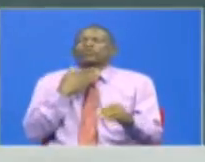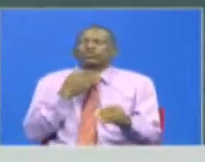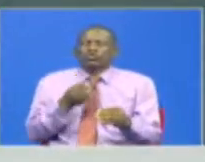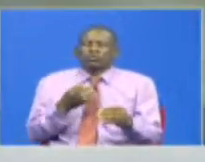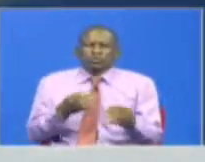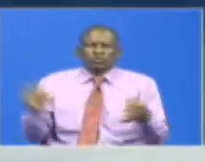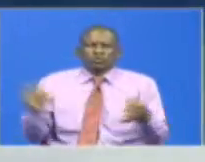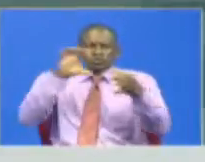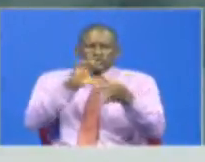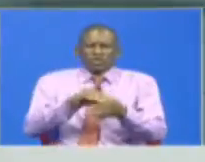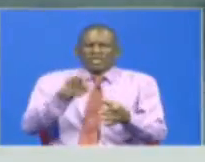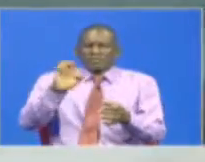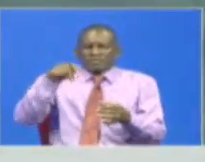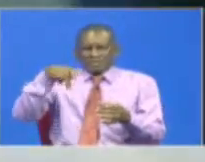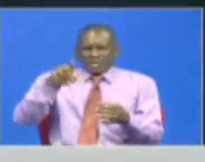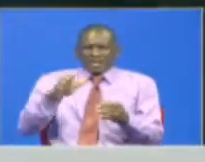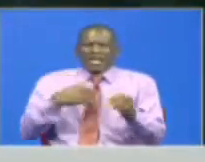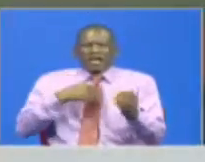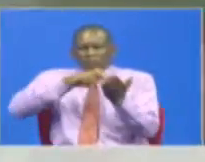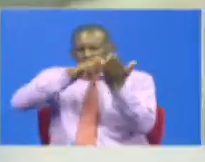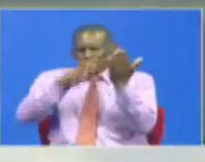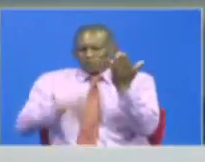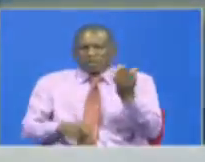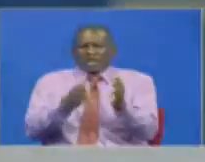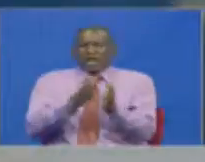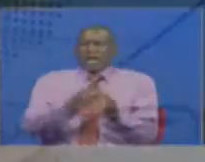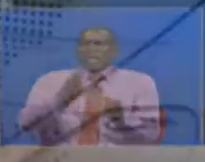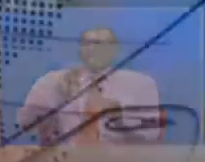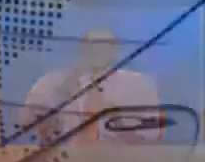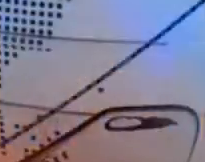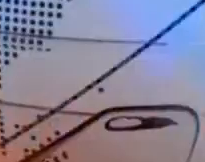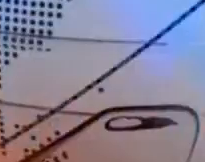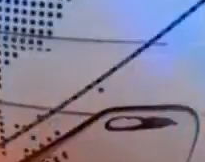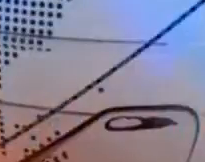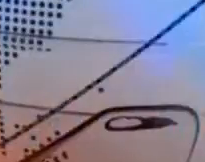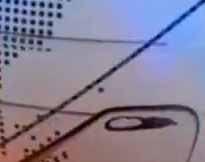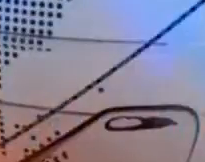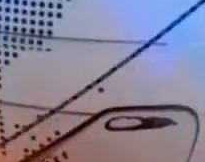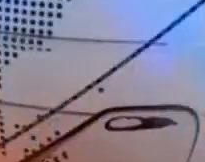relegated last season, while Brentford are chasing a place in the Premier League.